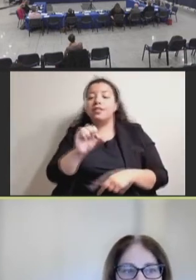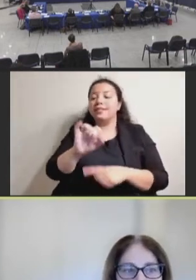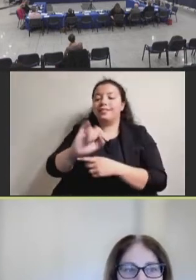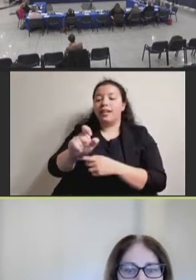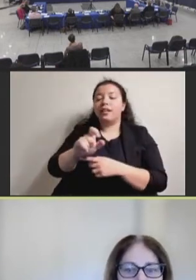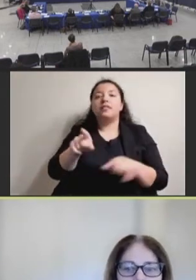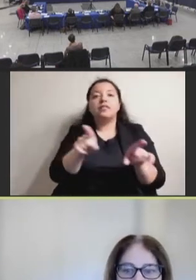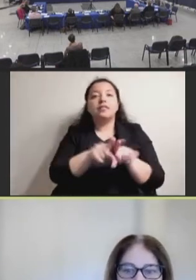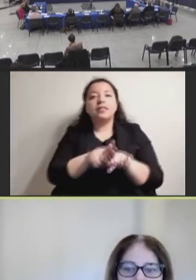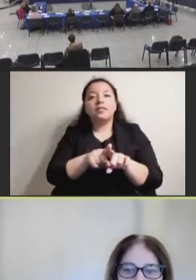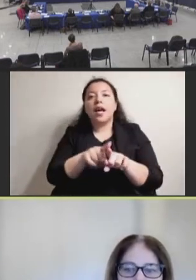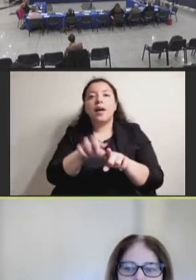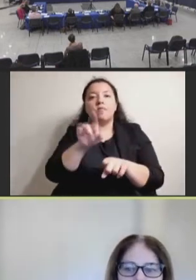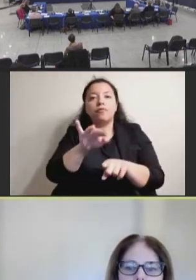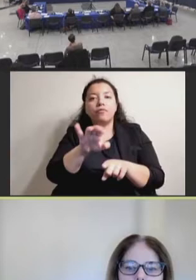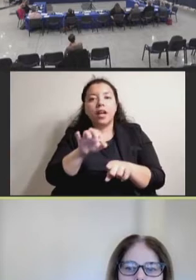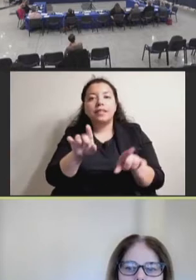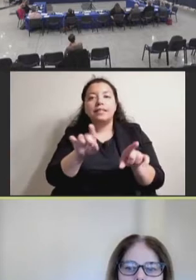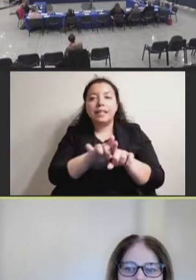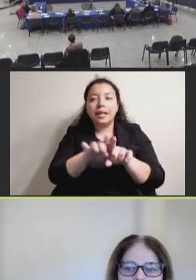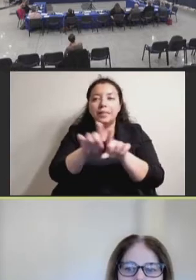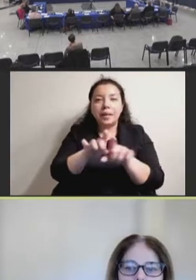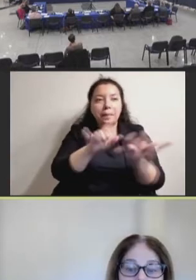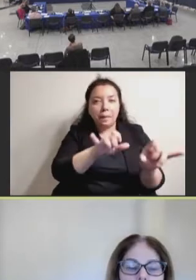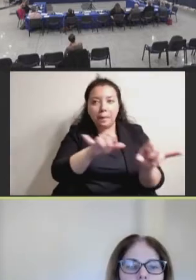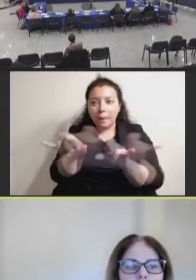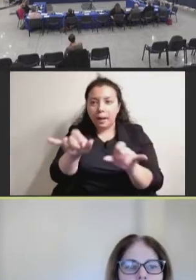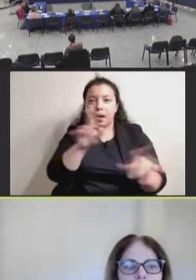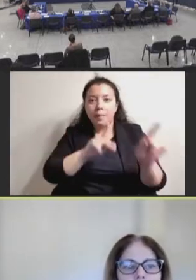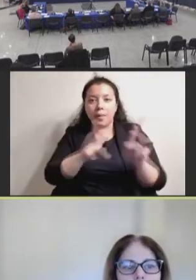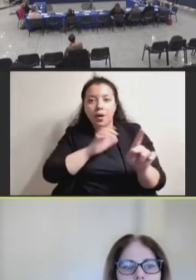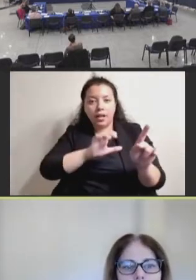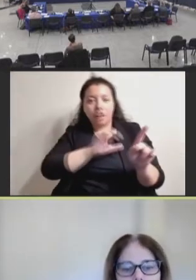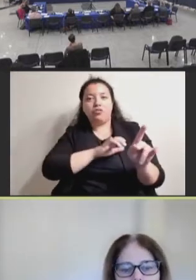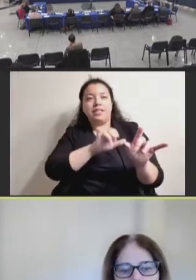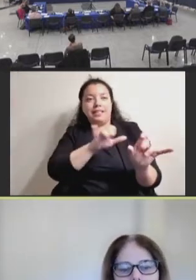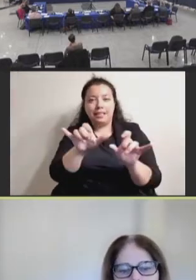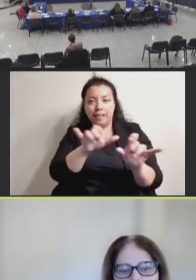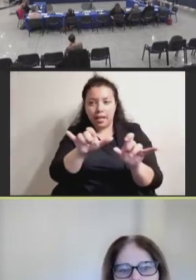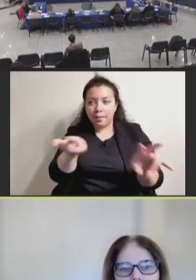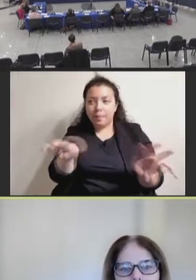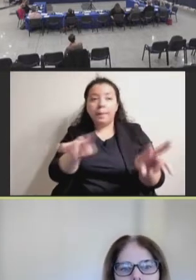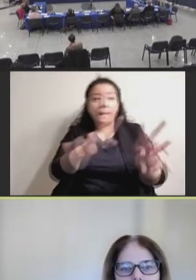all analysis are adjusted for sex, race, and VSD site and age. Next slide.